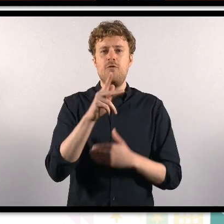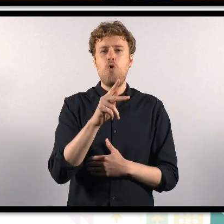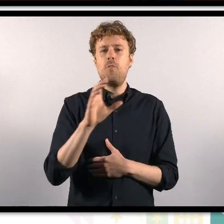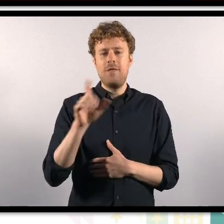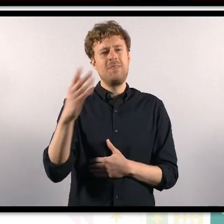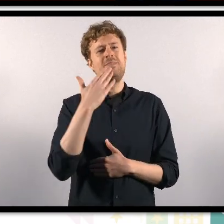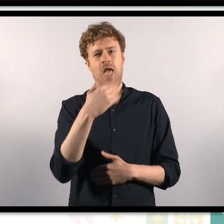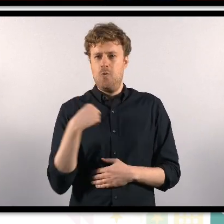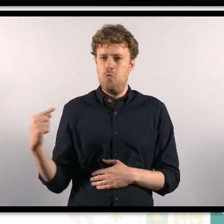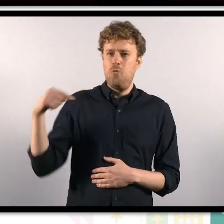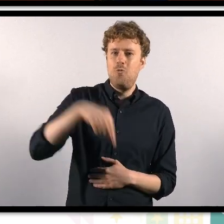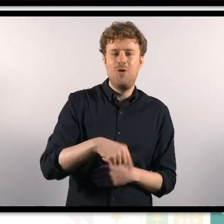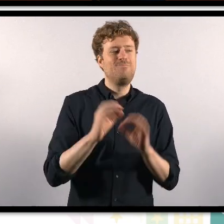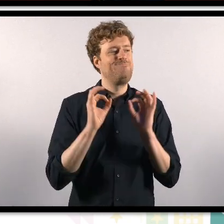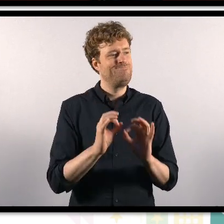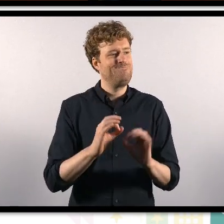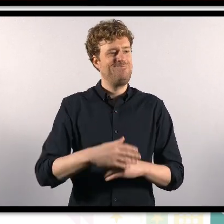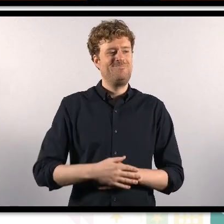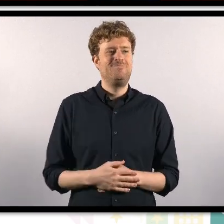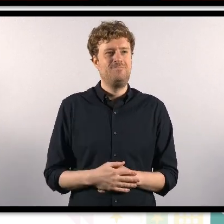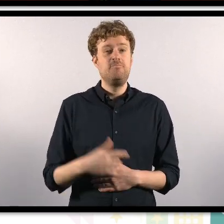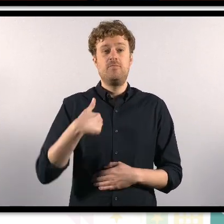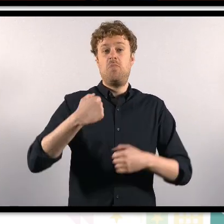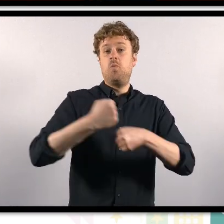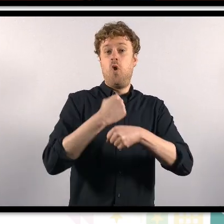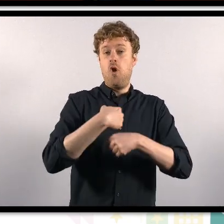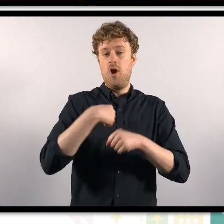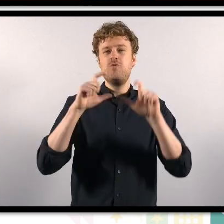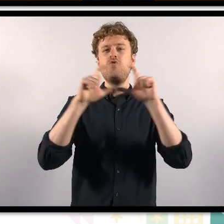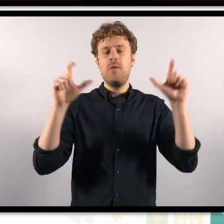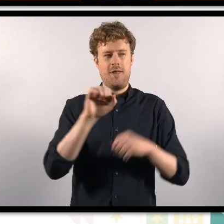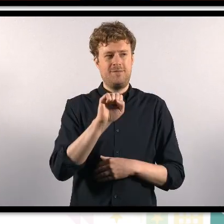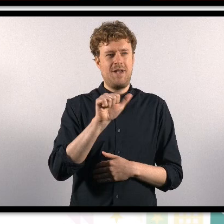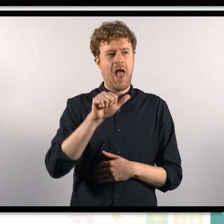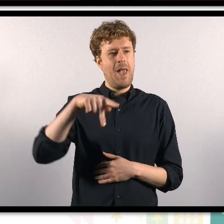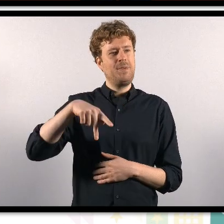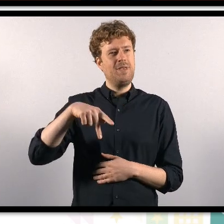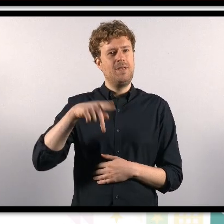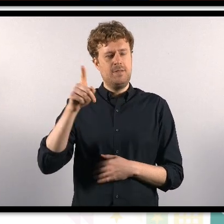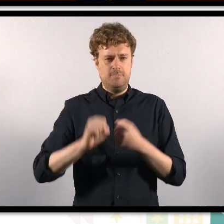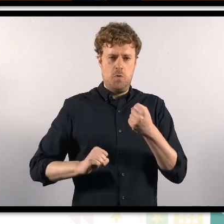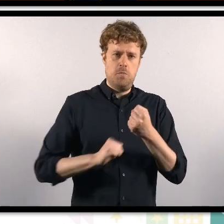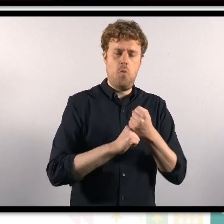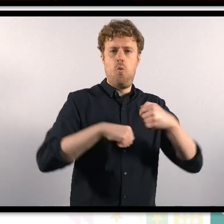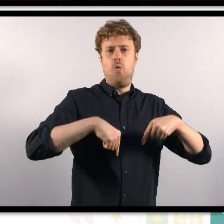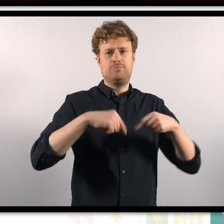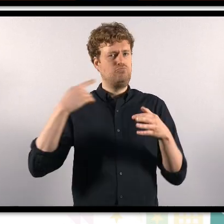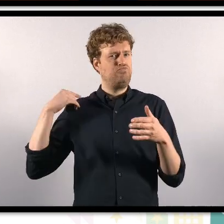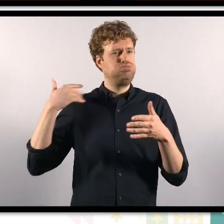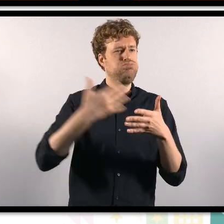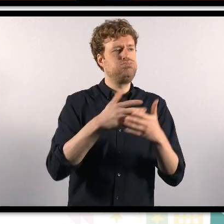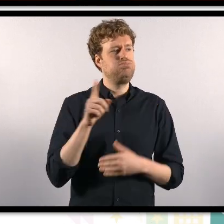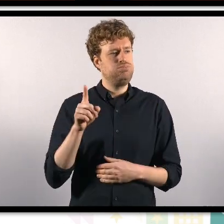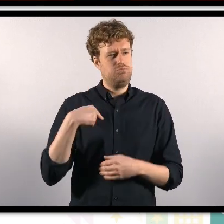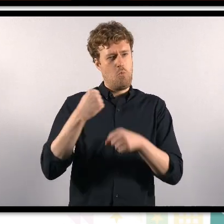and supporter, of course, of the CNCF, I'm actually here to represent a broad initiative across Europe. I'm